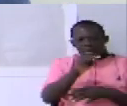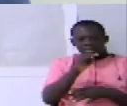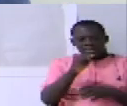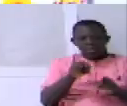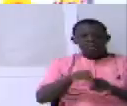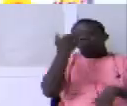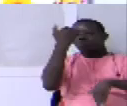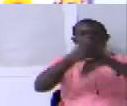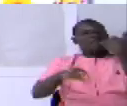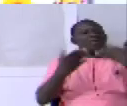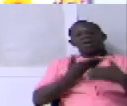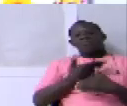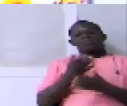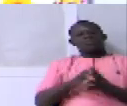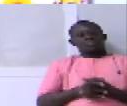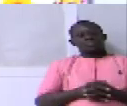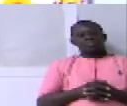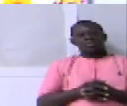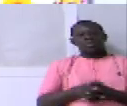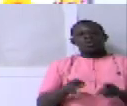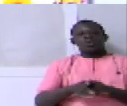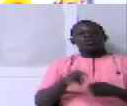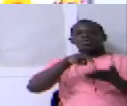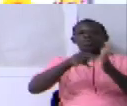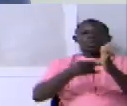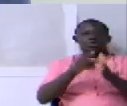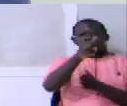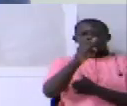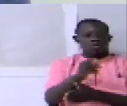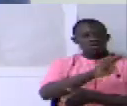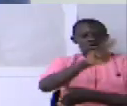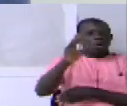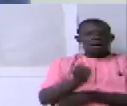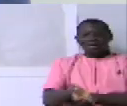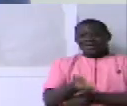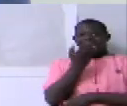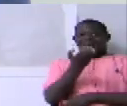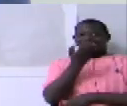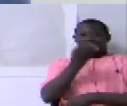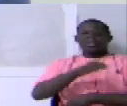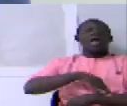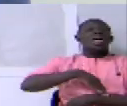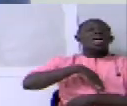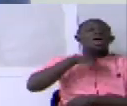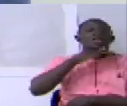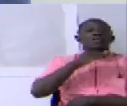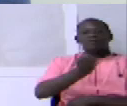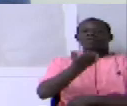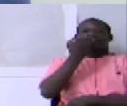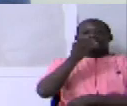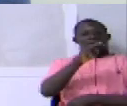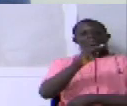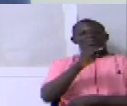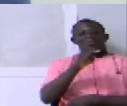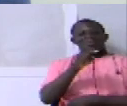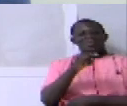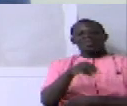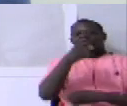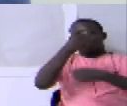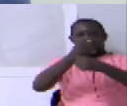Never. So you did not eat enough of the food to contract berry?